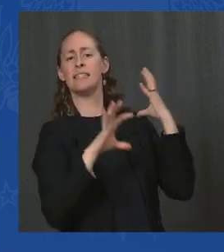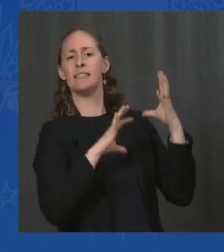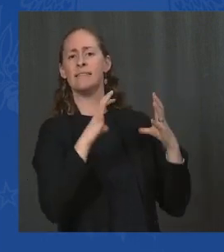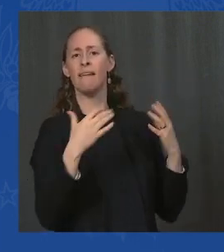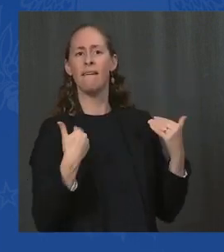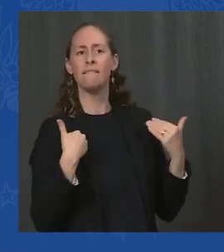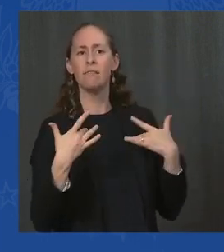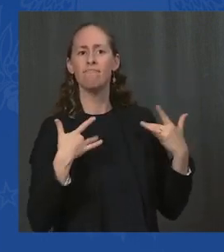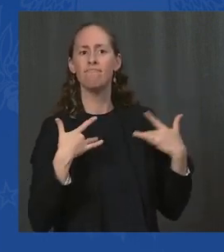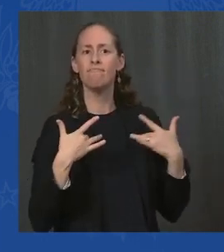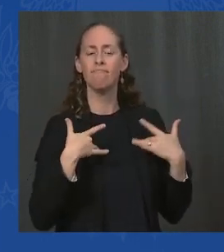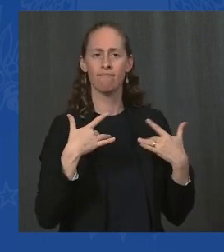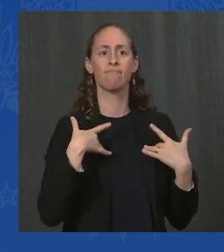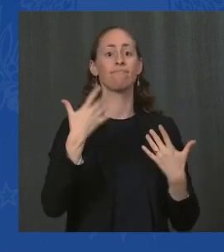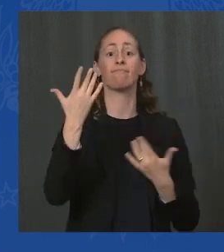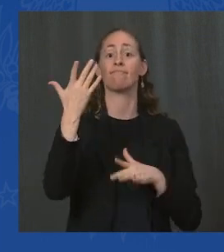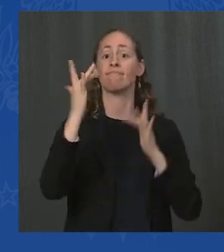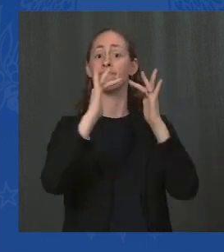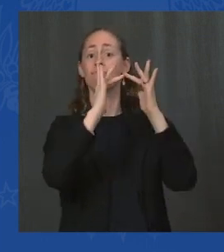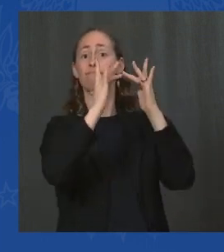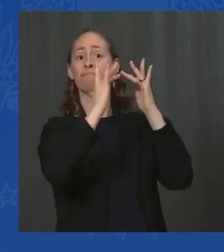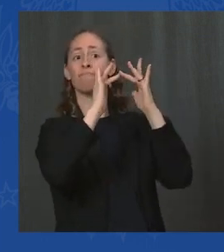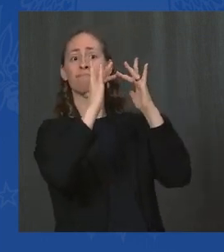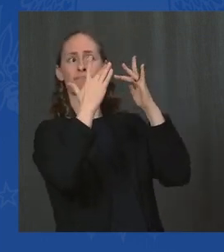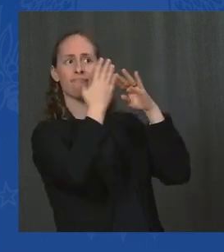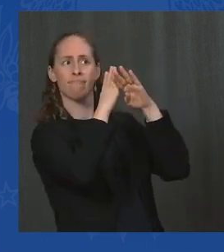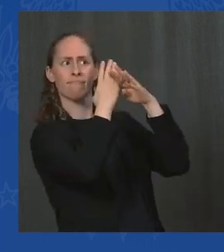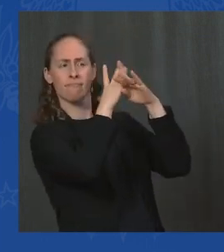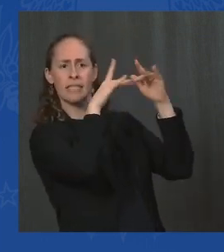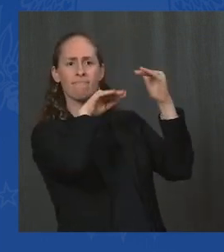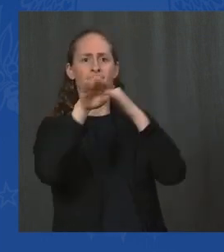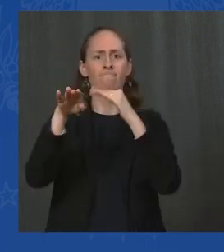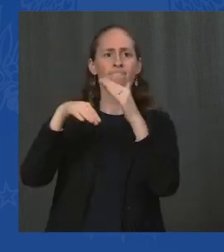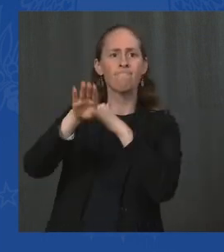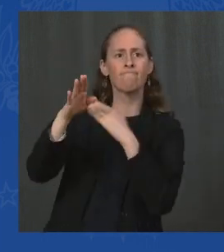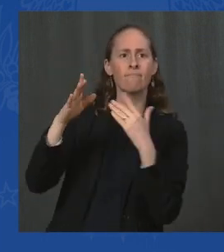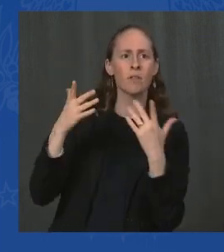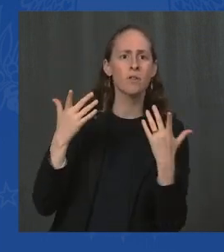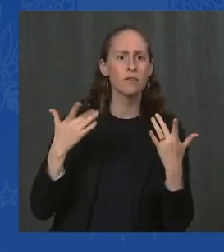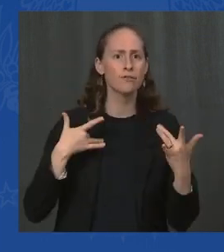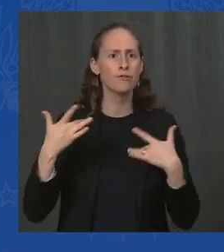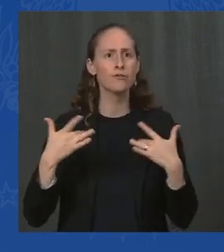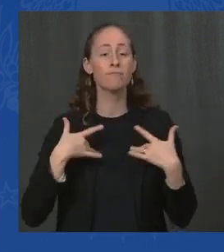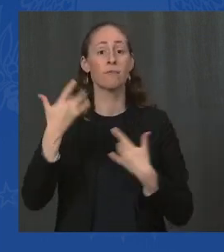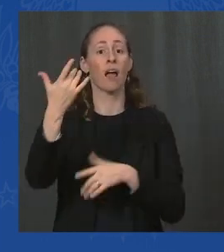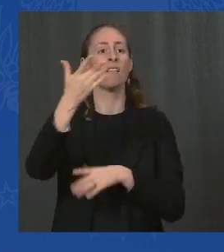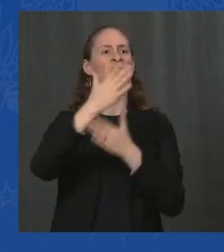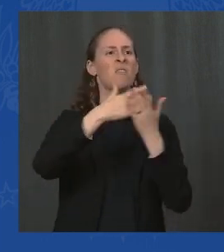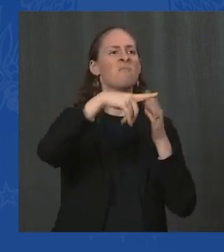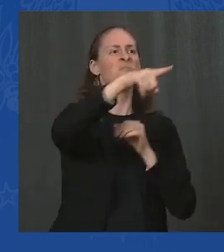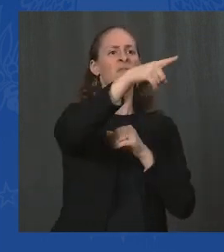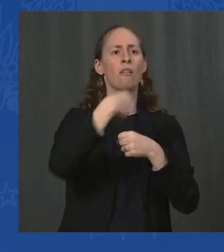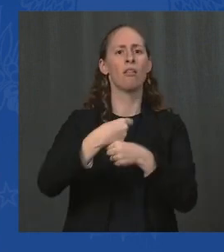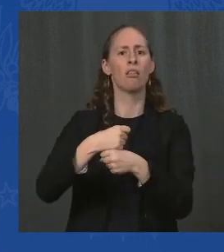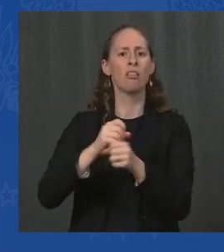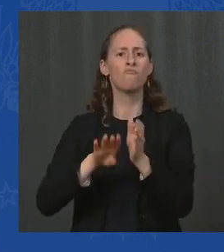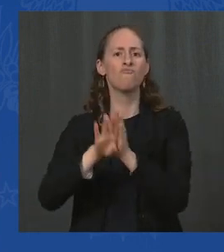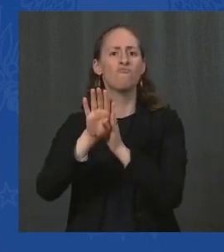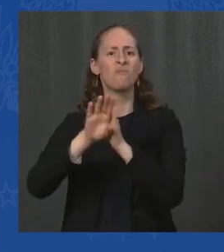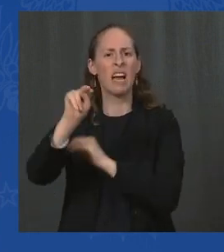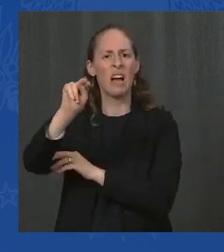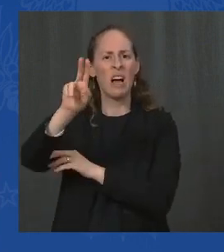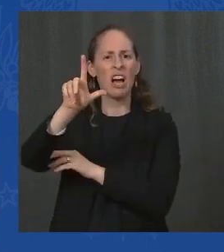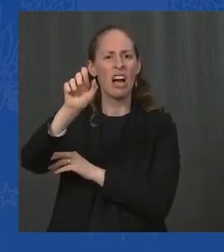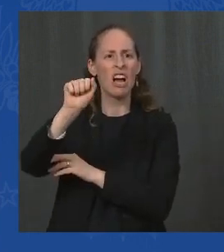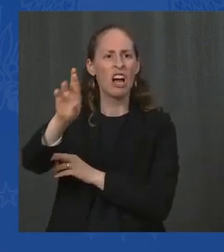proliferation. We have to shore up America's competitiveness to meet these new challenges in the competition for the 21st century.